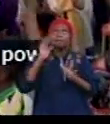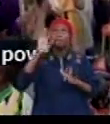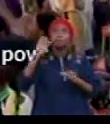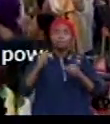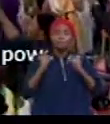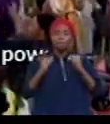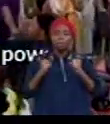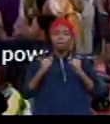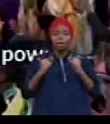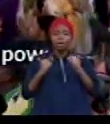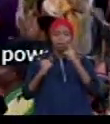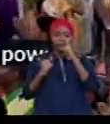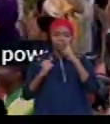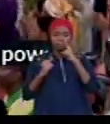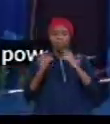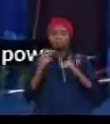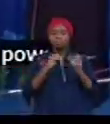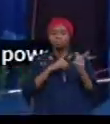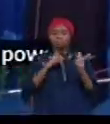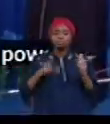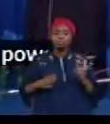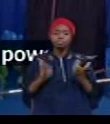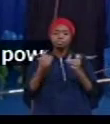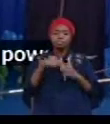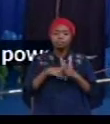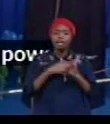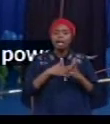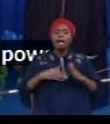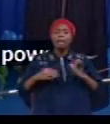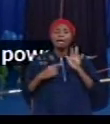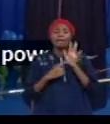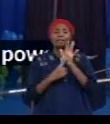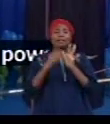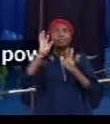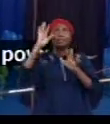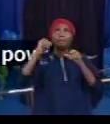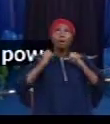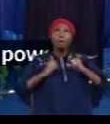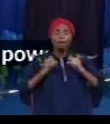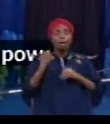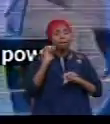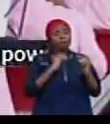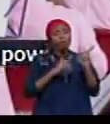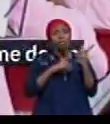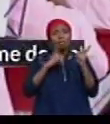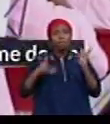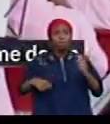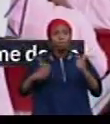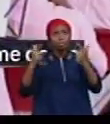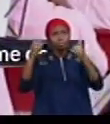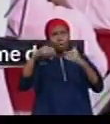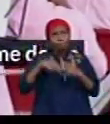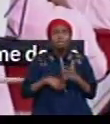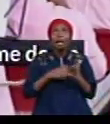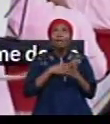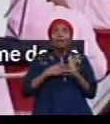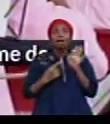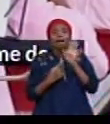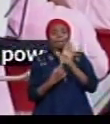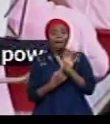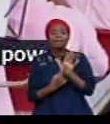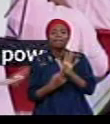your power. Oh Lord, come down and manifest your power. Oh Lord, come down